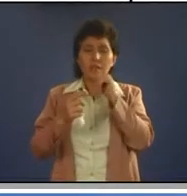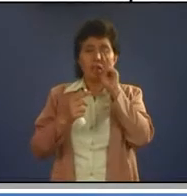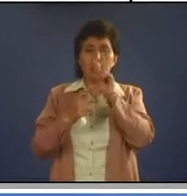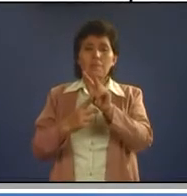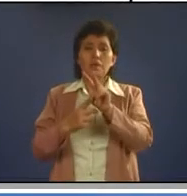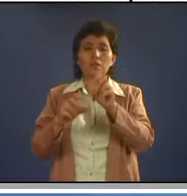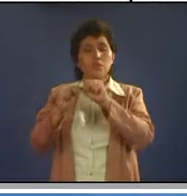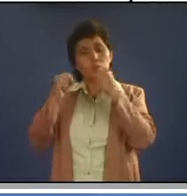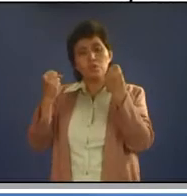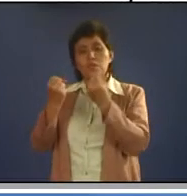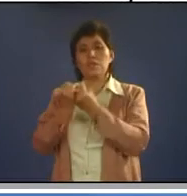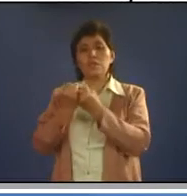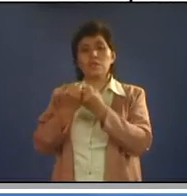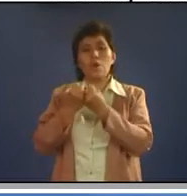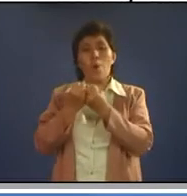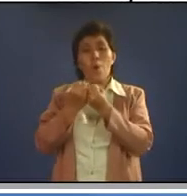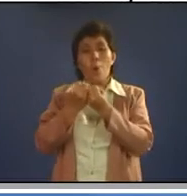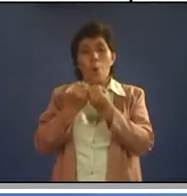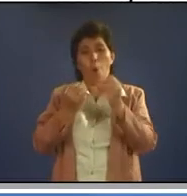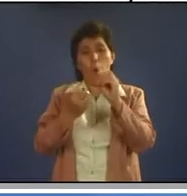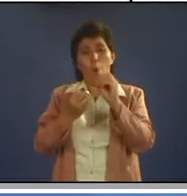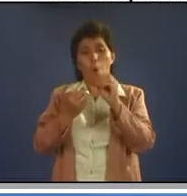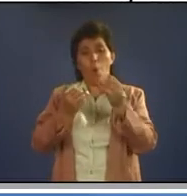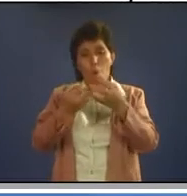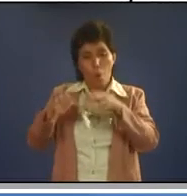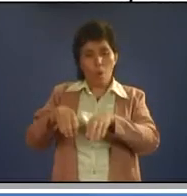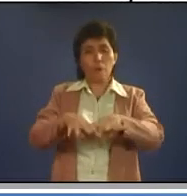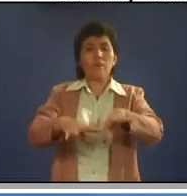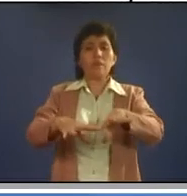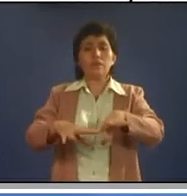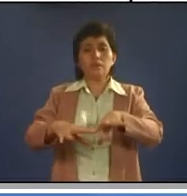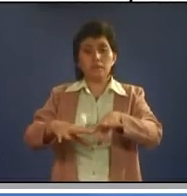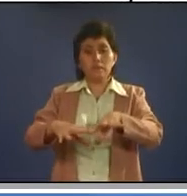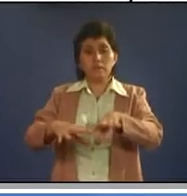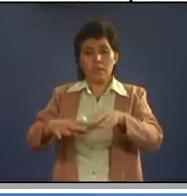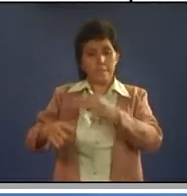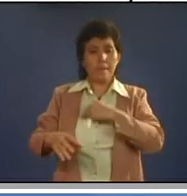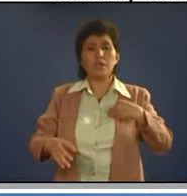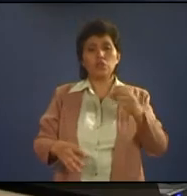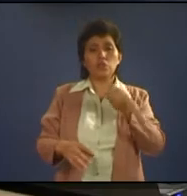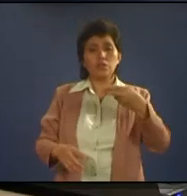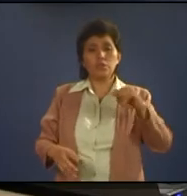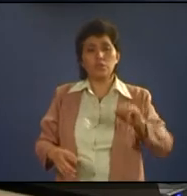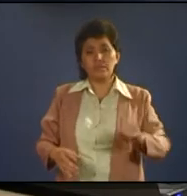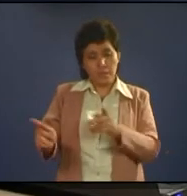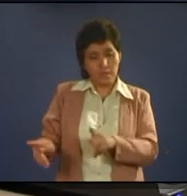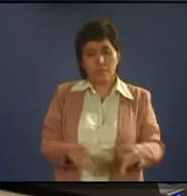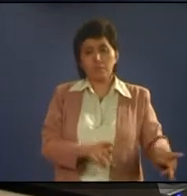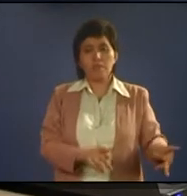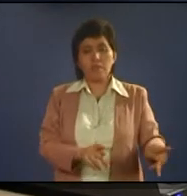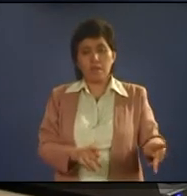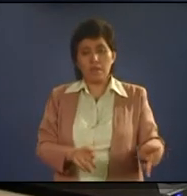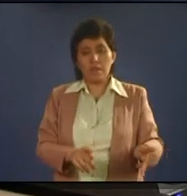membership. Now, socially-oriented membership, it looks more in terms of relationship or bonding, okay?